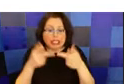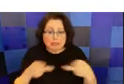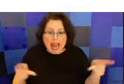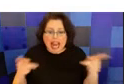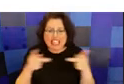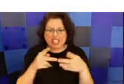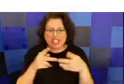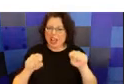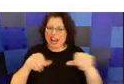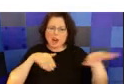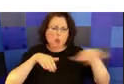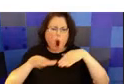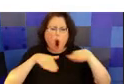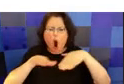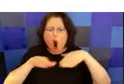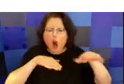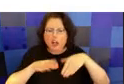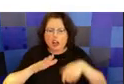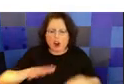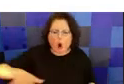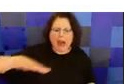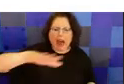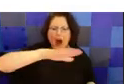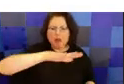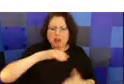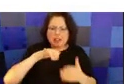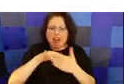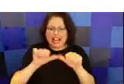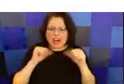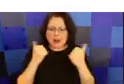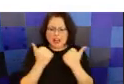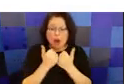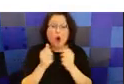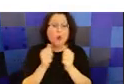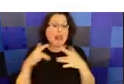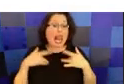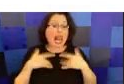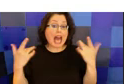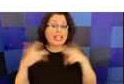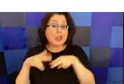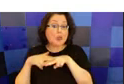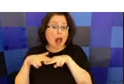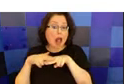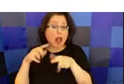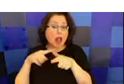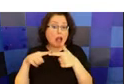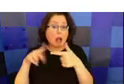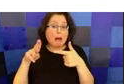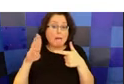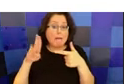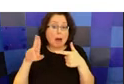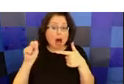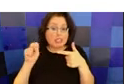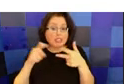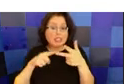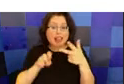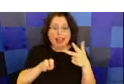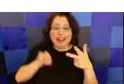I'm sure you're all familiar with, and of course with light rail, bus, and incline all immediately